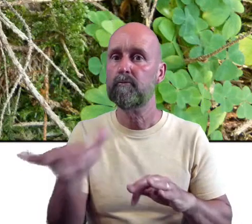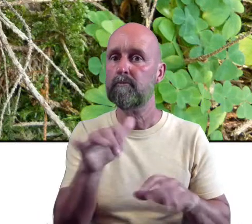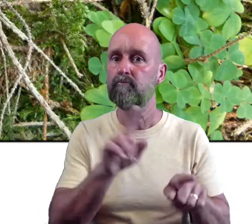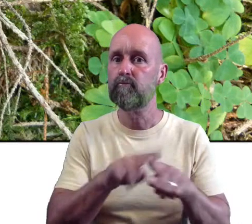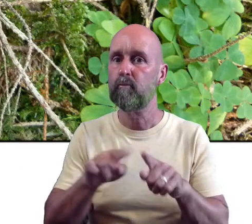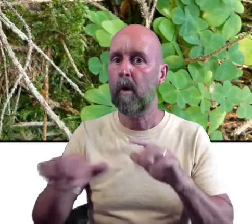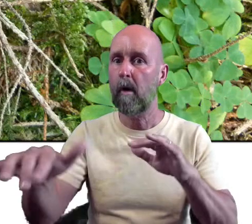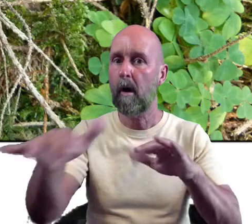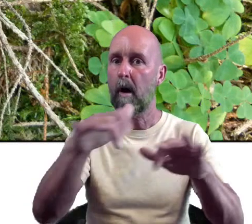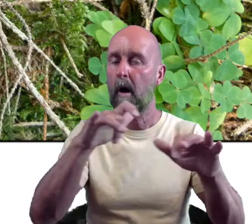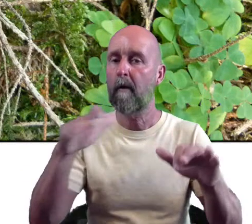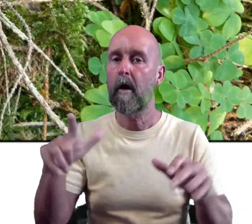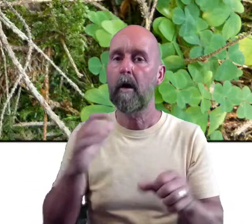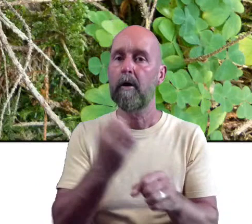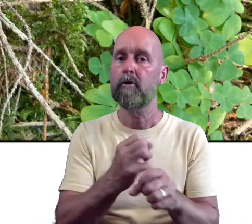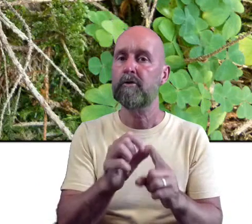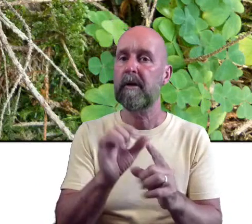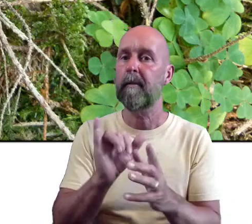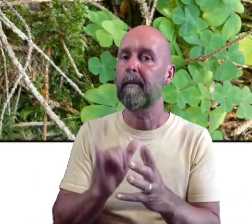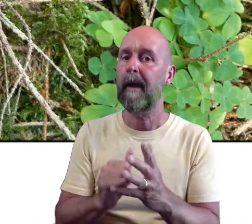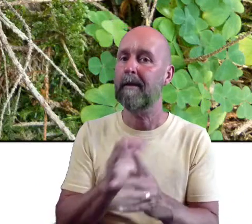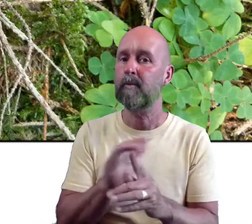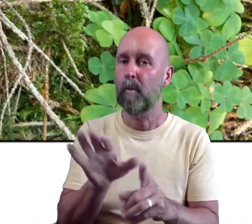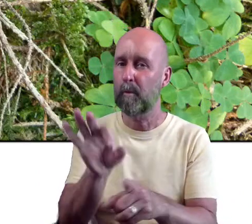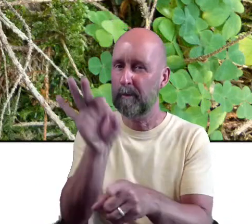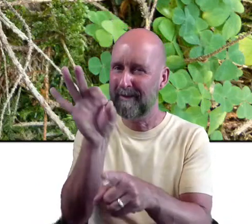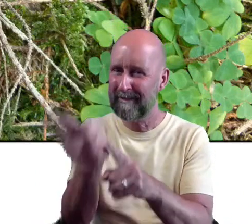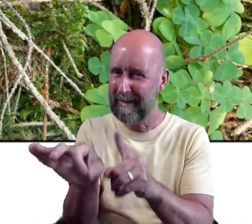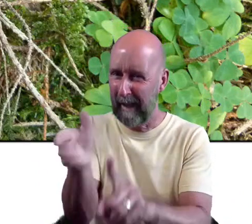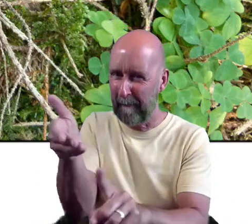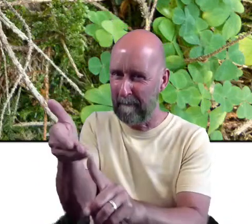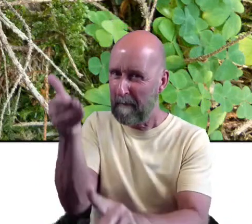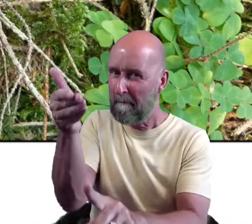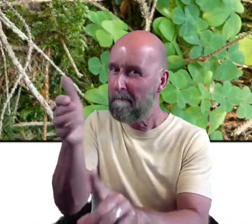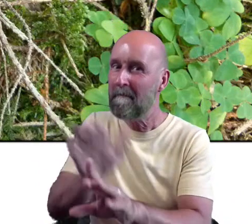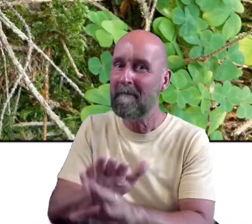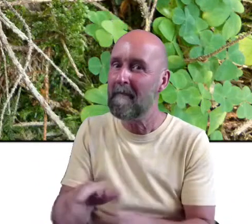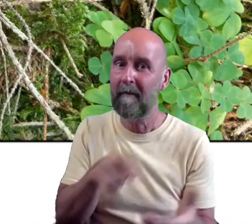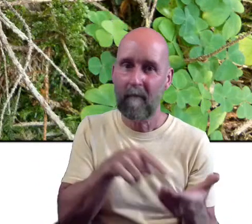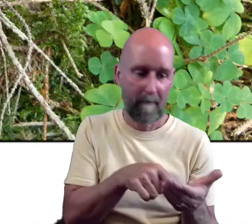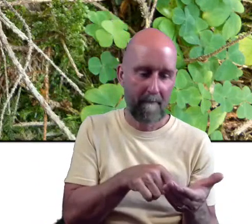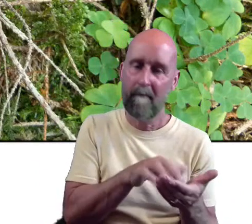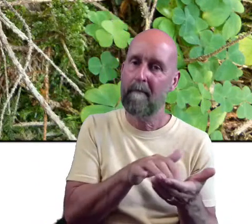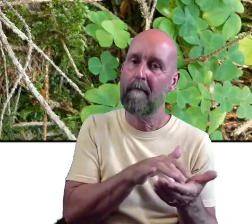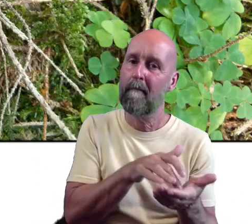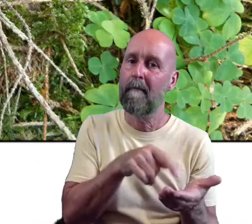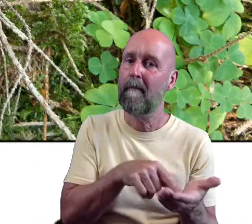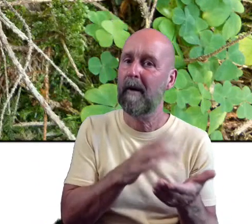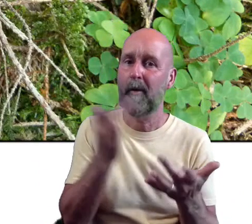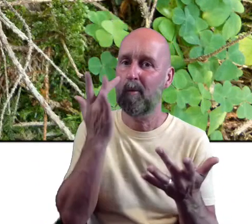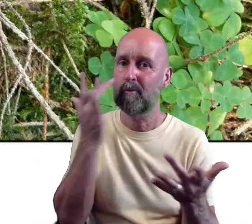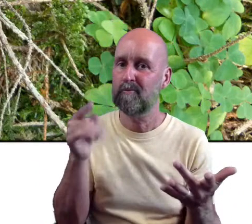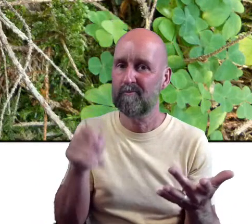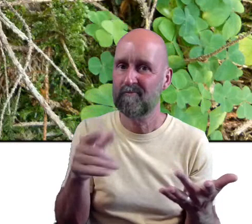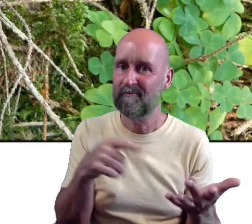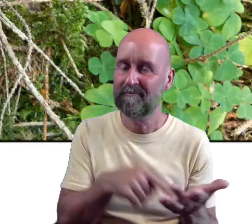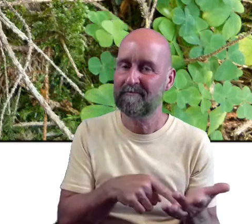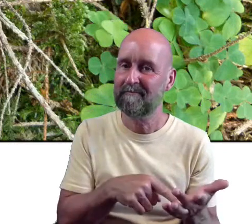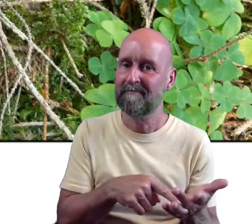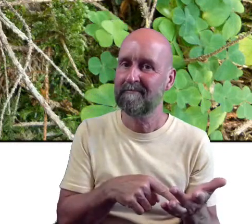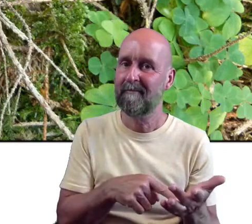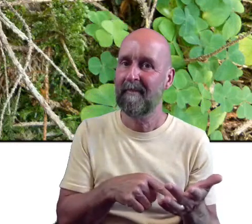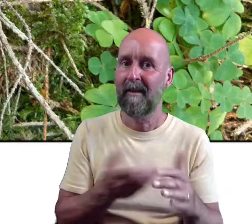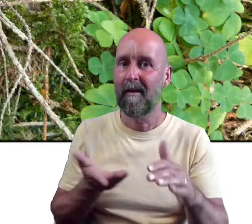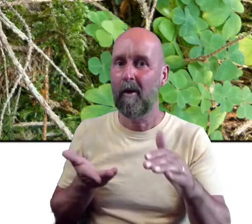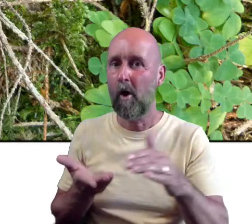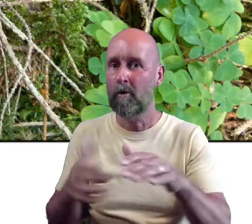because GPS probably isn't going to take them to the exact hiding spot, and even if it did, it wouldn't show you whether the geocache was hidden under a log